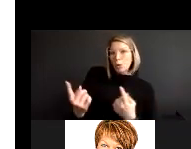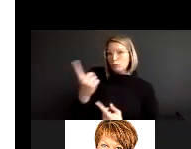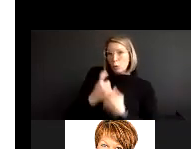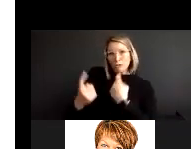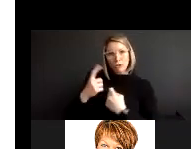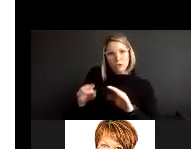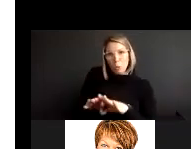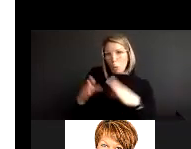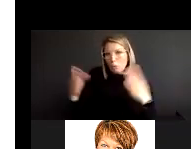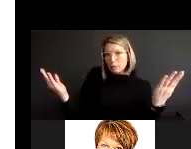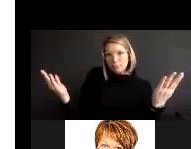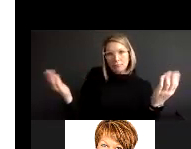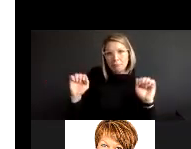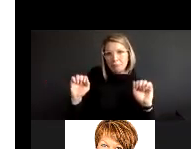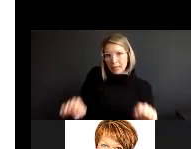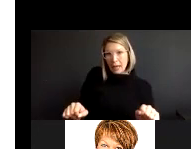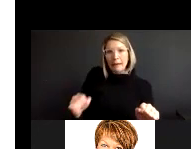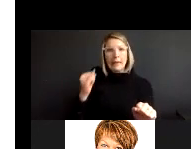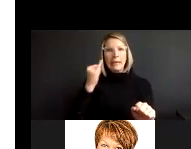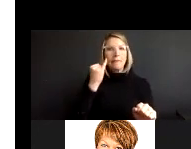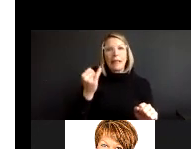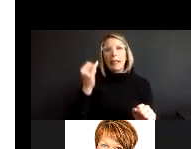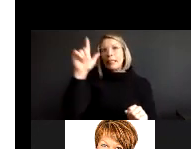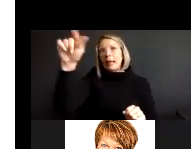any questions, certainly don't hesitate to call Steve.